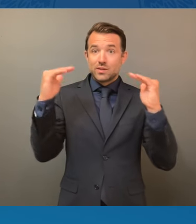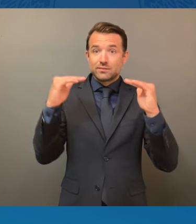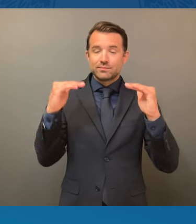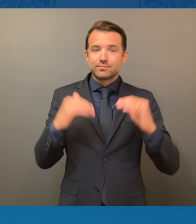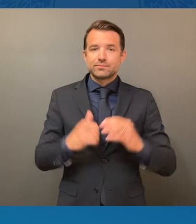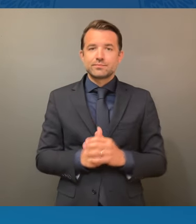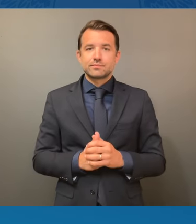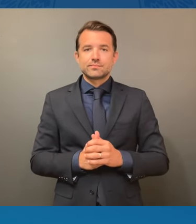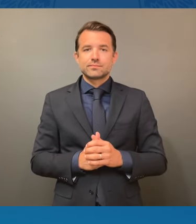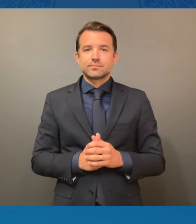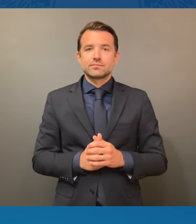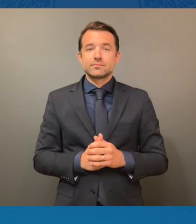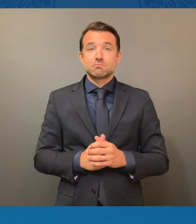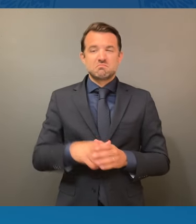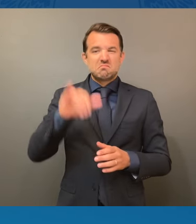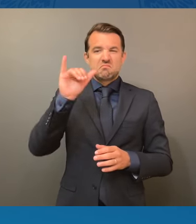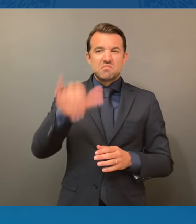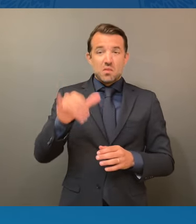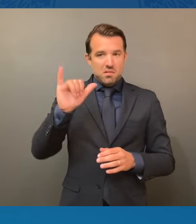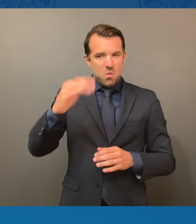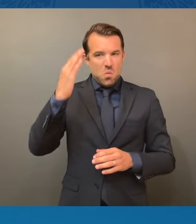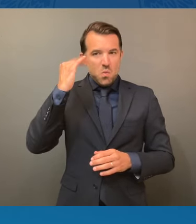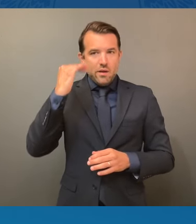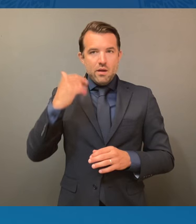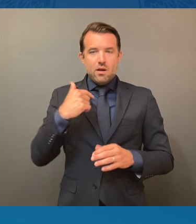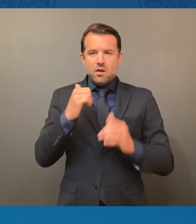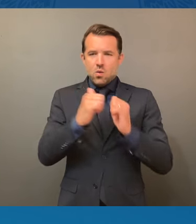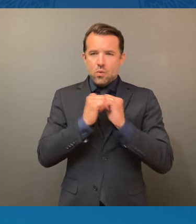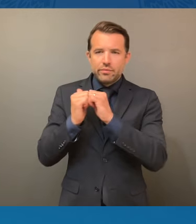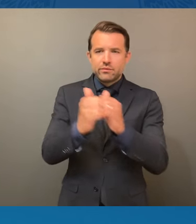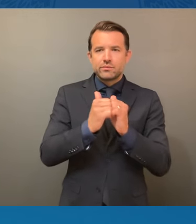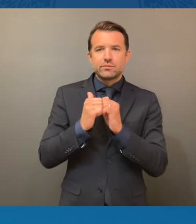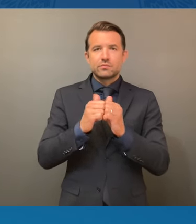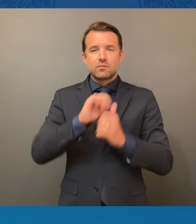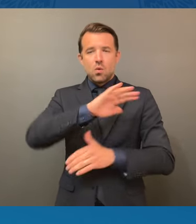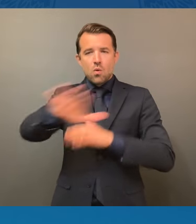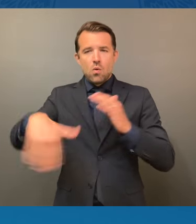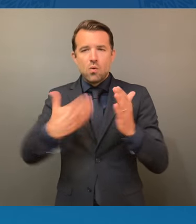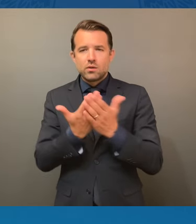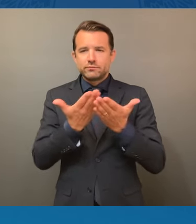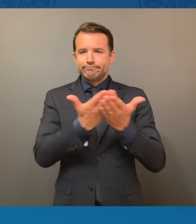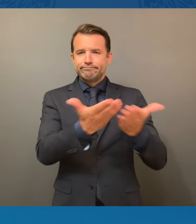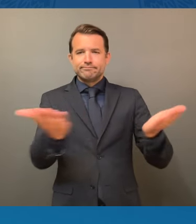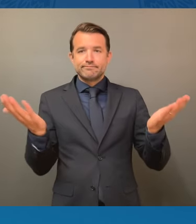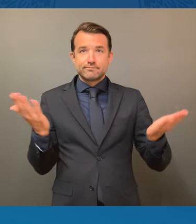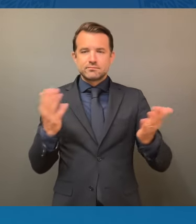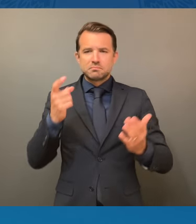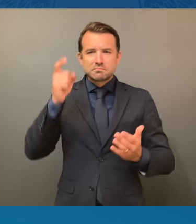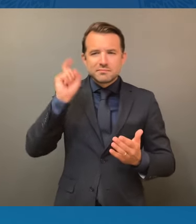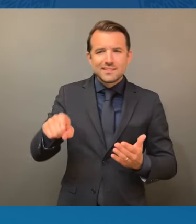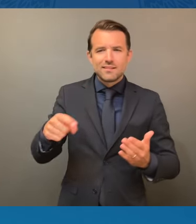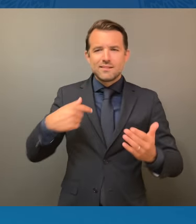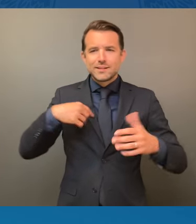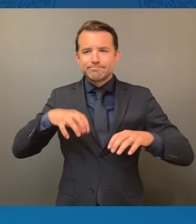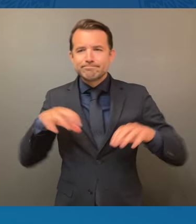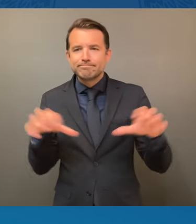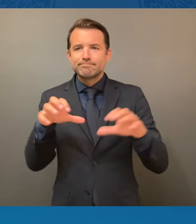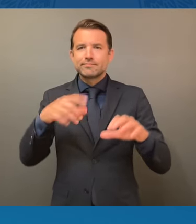why, together, all of us here fought to extend the child tax credit, which lifted